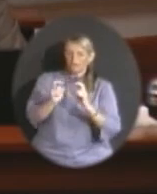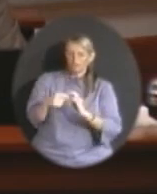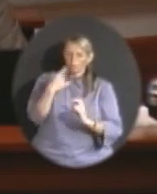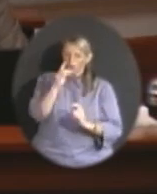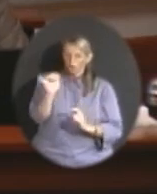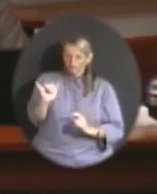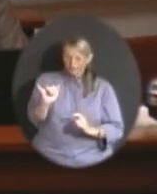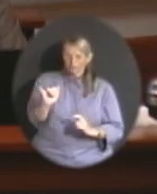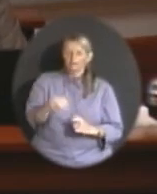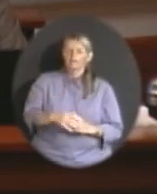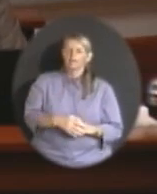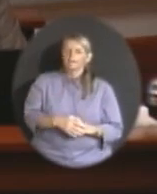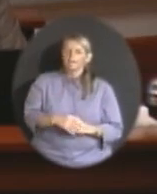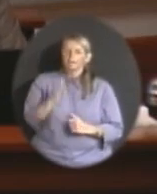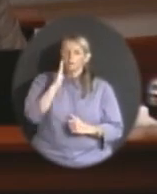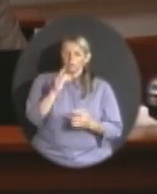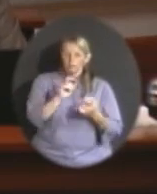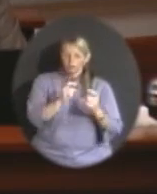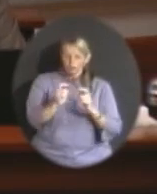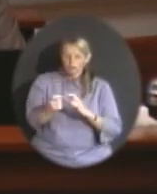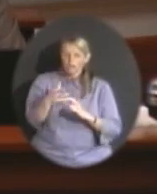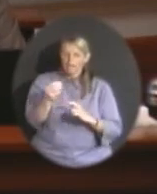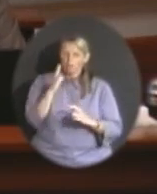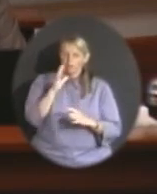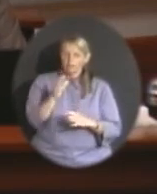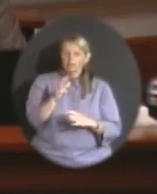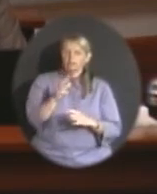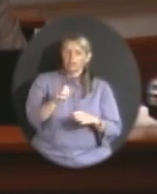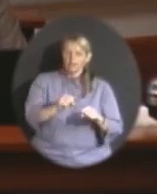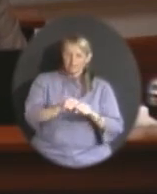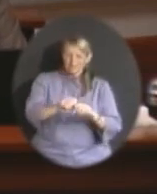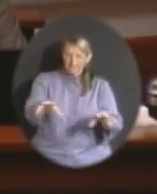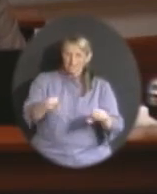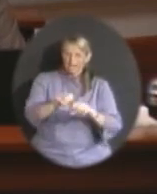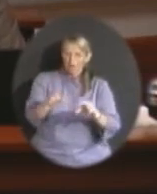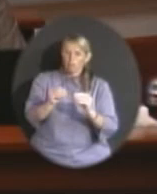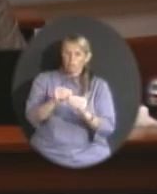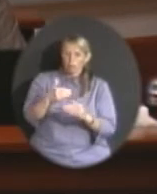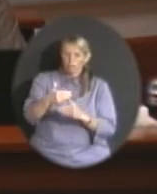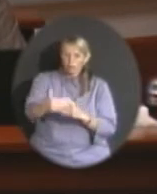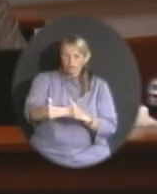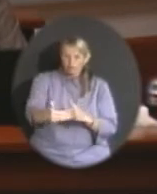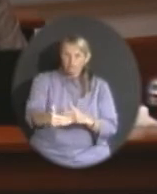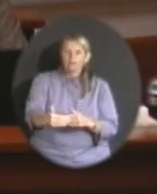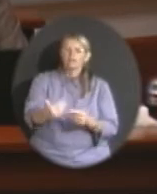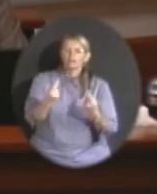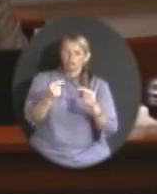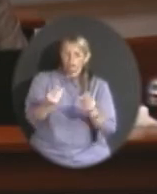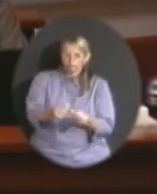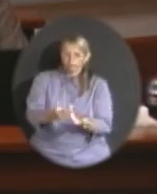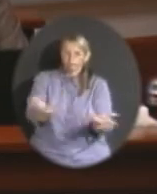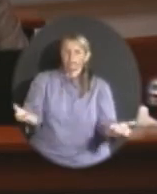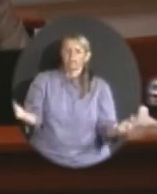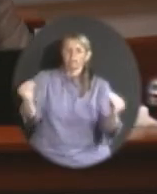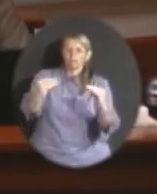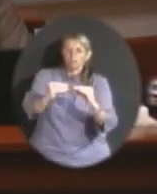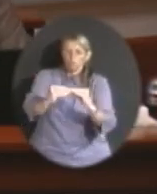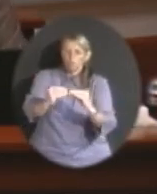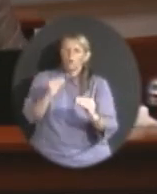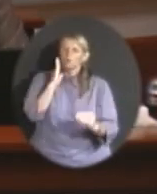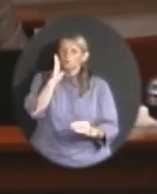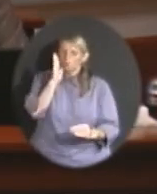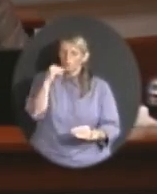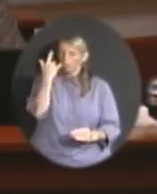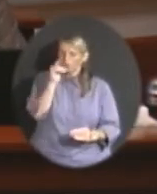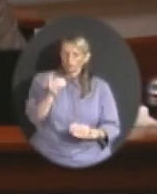format, we're going to produce it more frequently with a greater circulation, so it'll have a new look, and